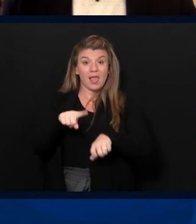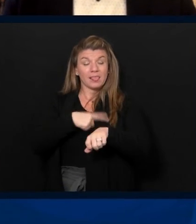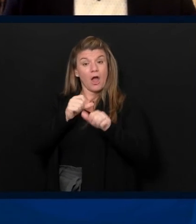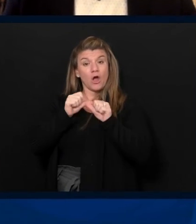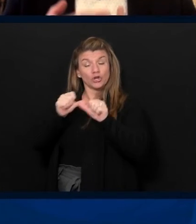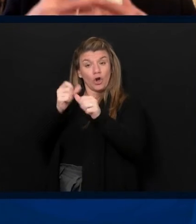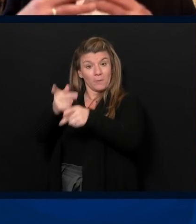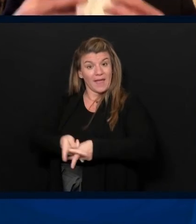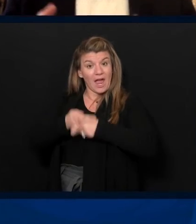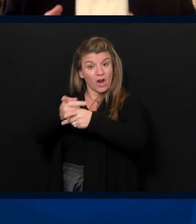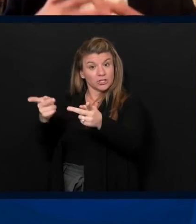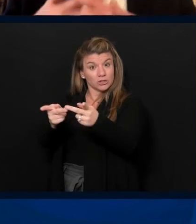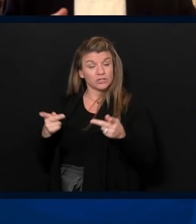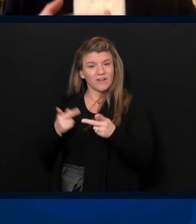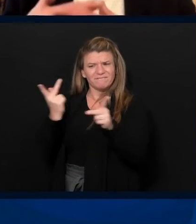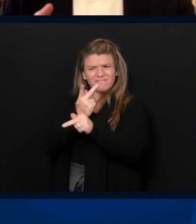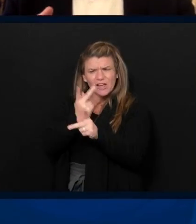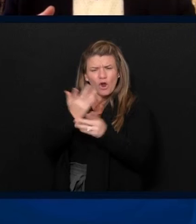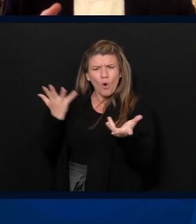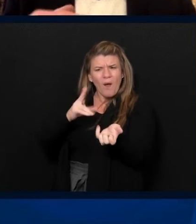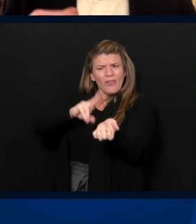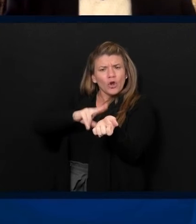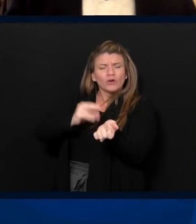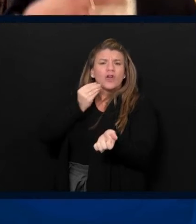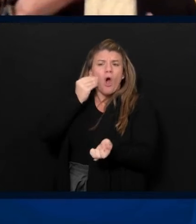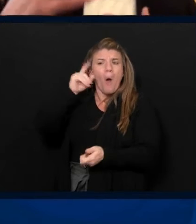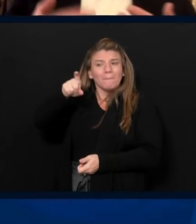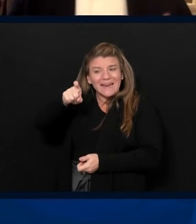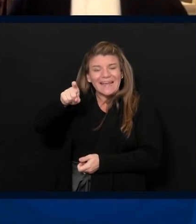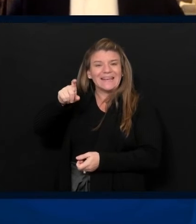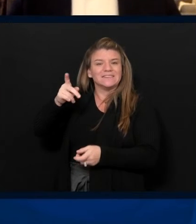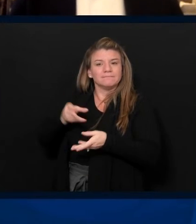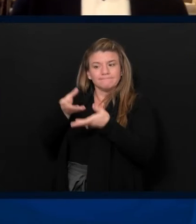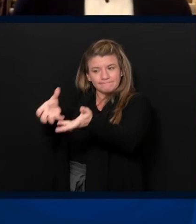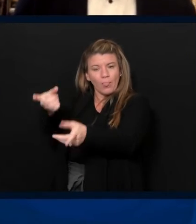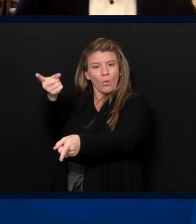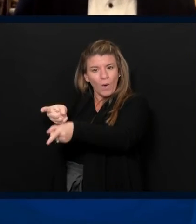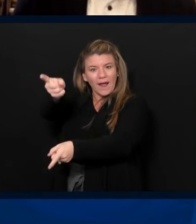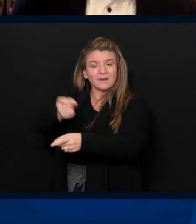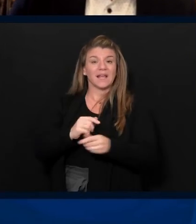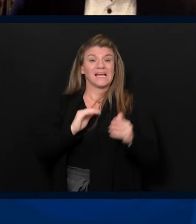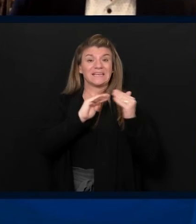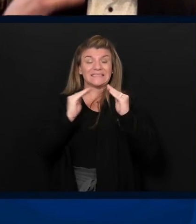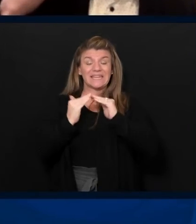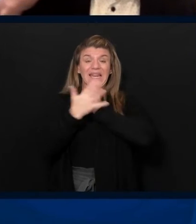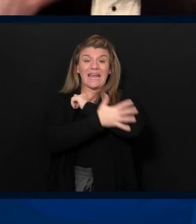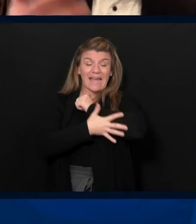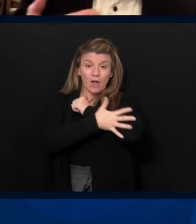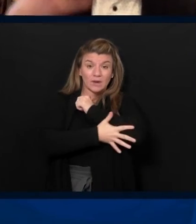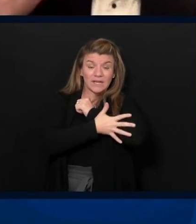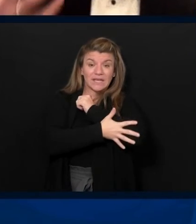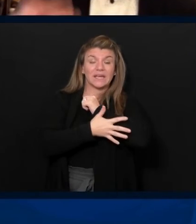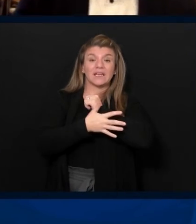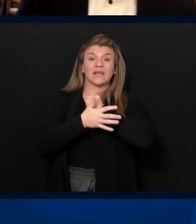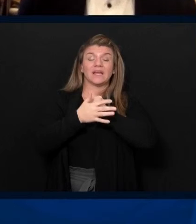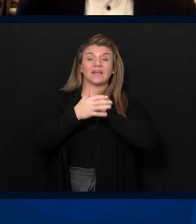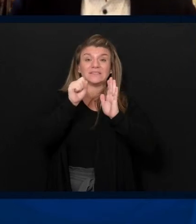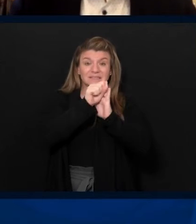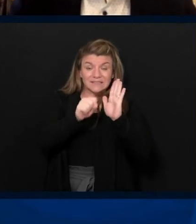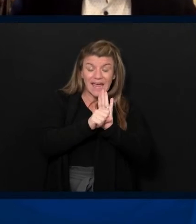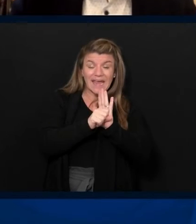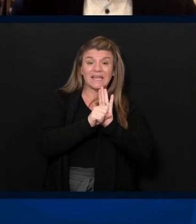Care Association to figure out what the nursing homes need, with the city and county, with the county and